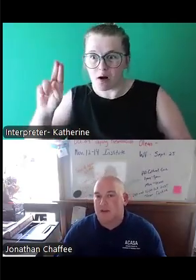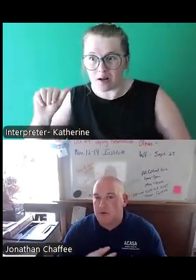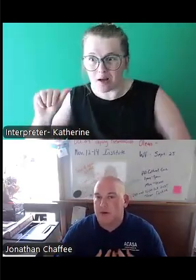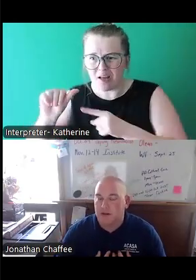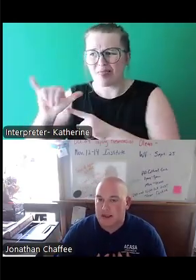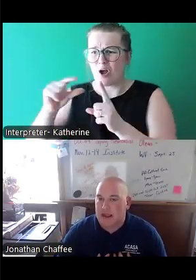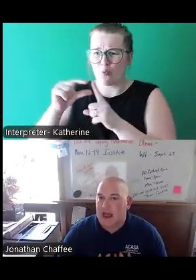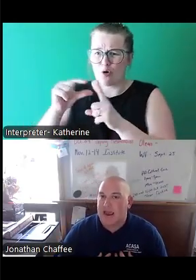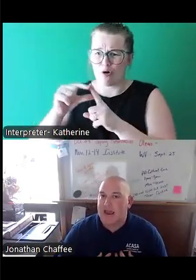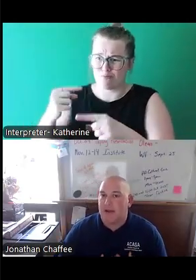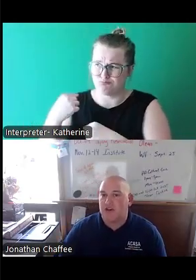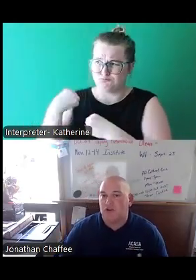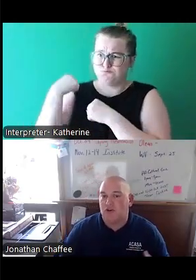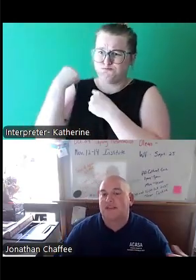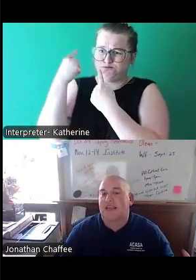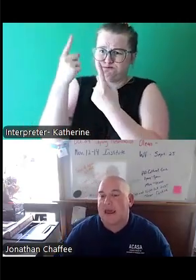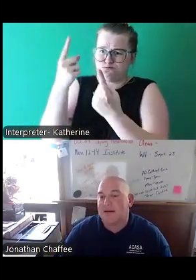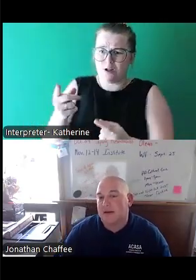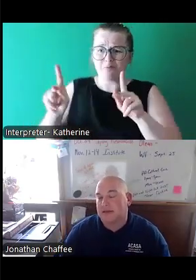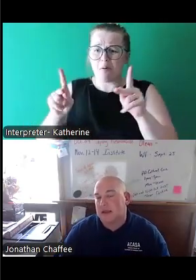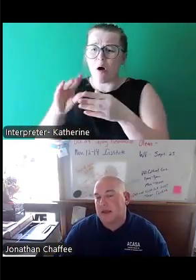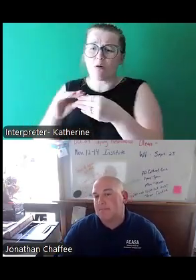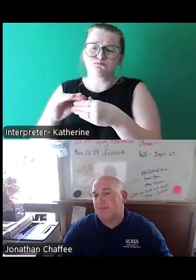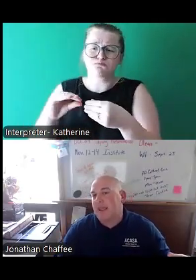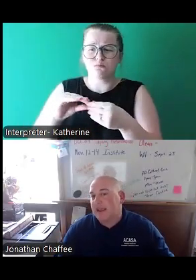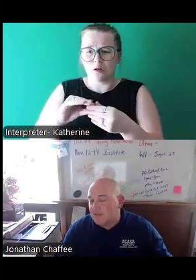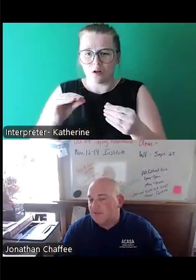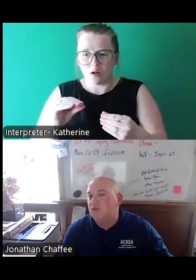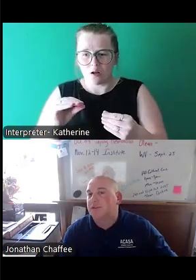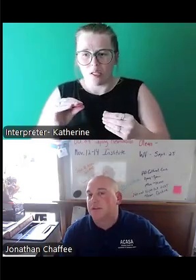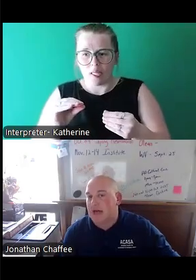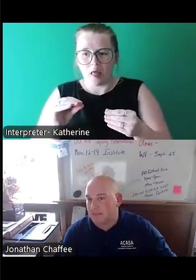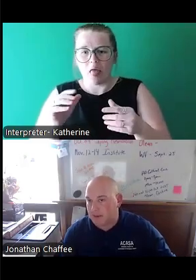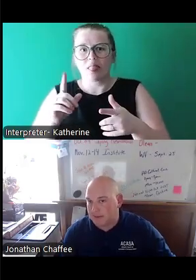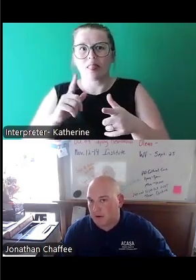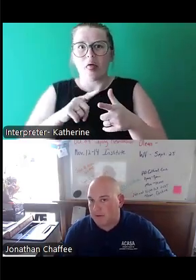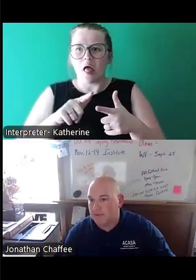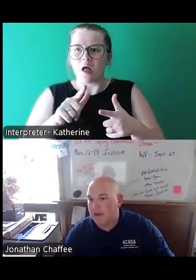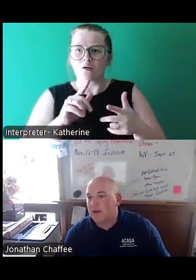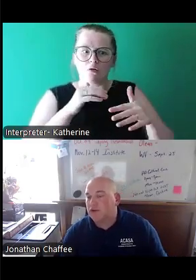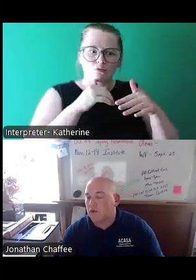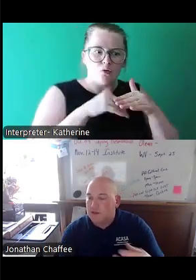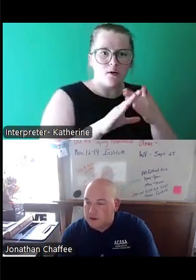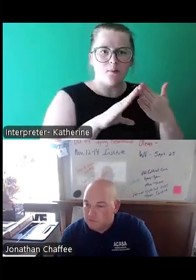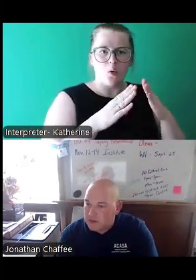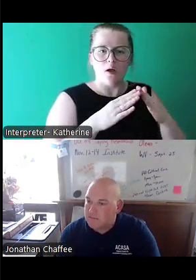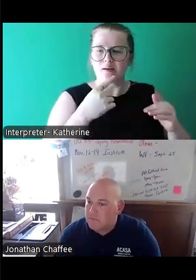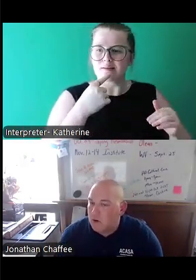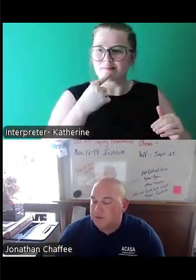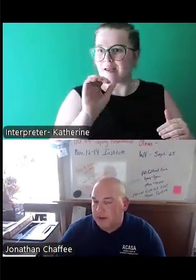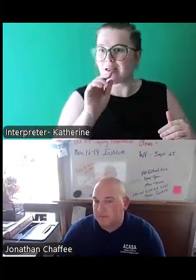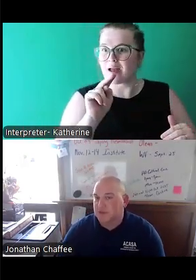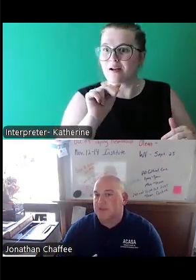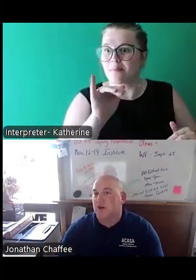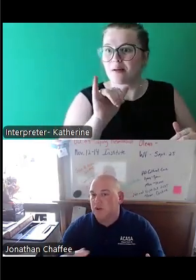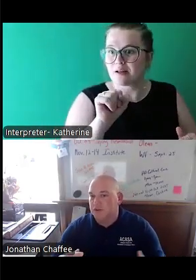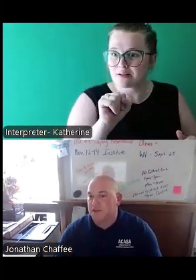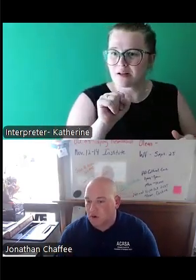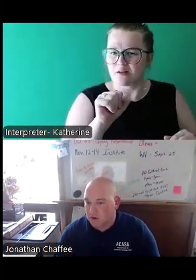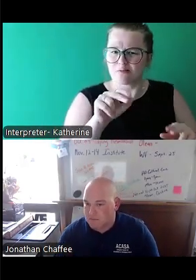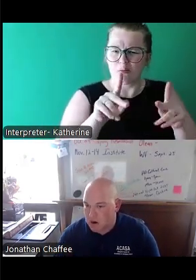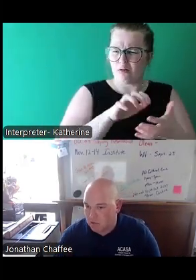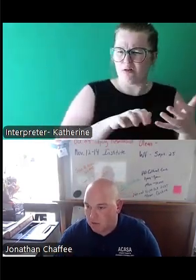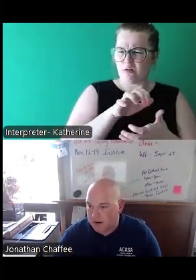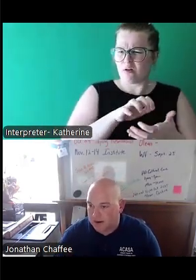in the community like I am and you use cannabis, it confuses a lot of people. So we most people still use